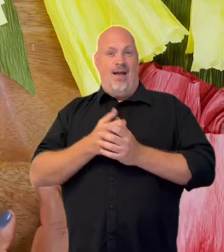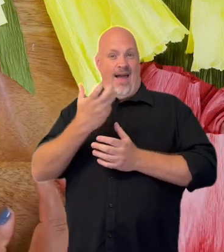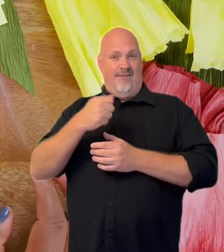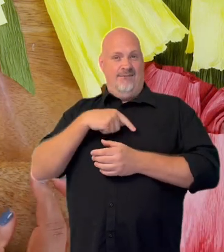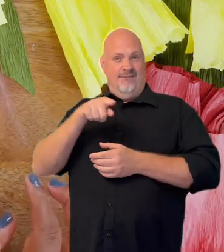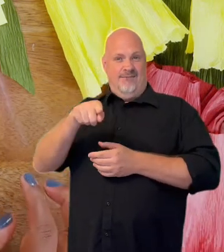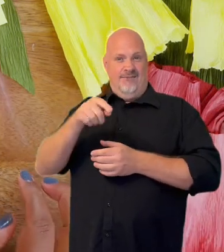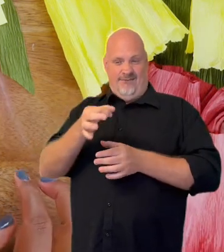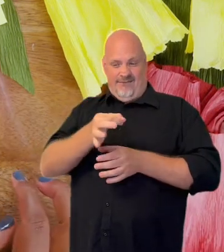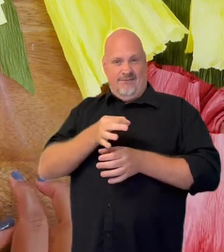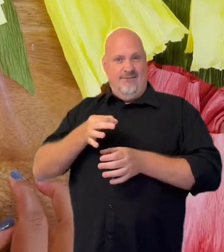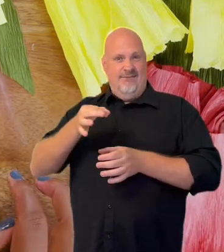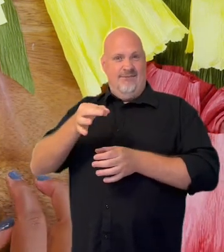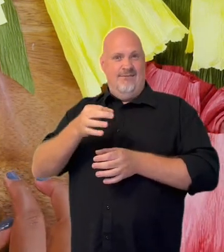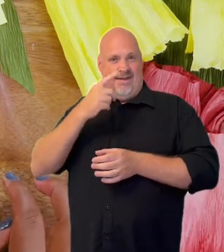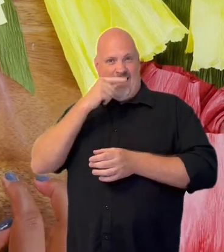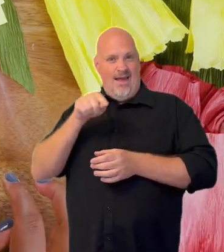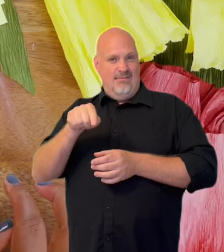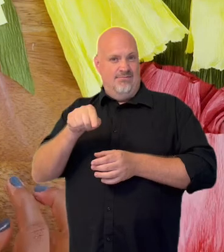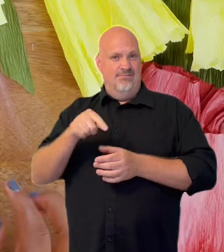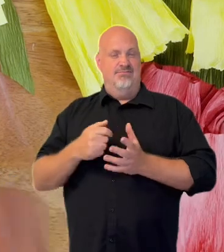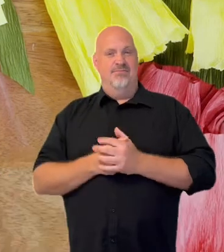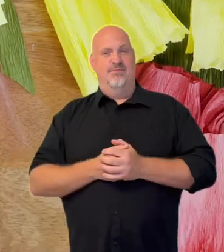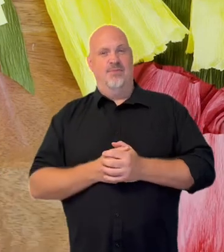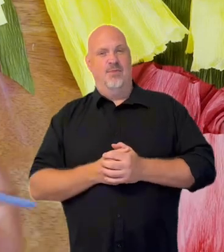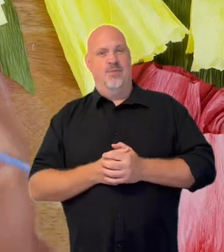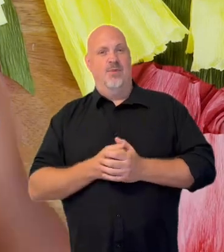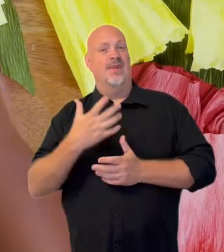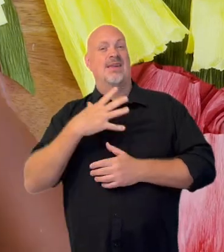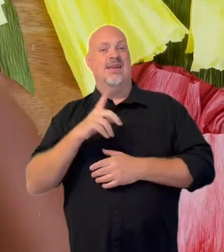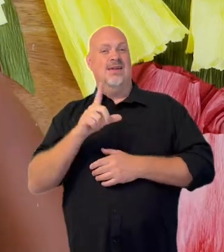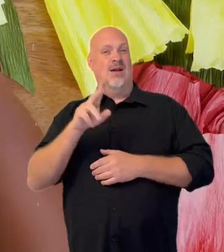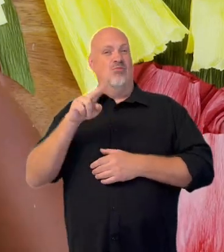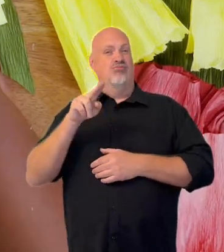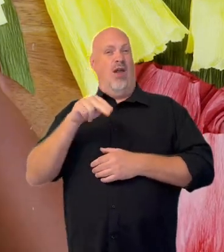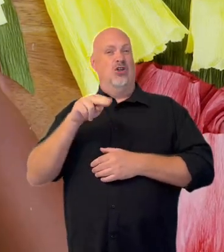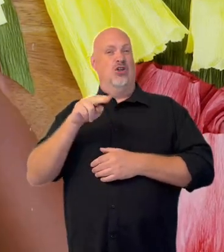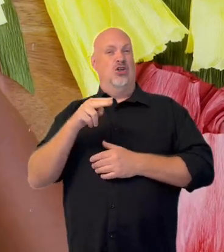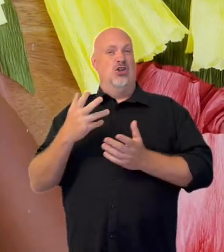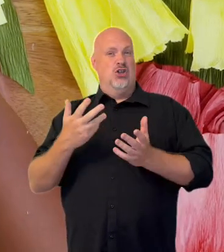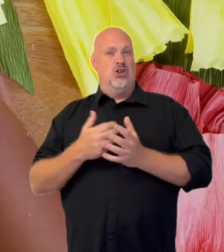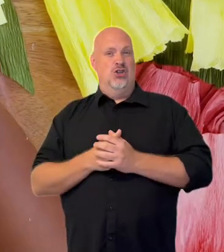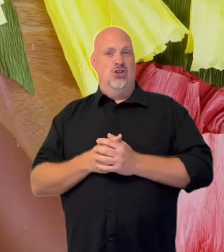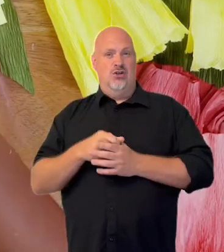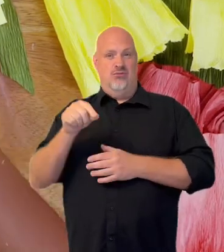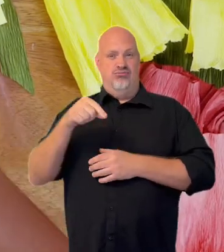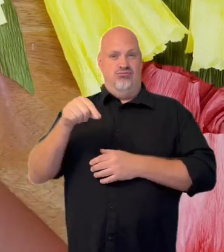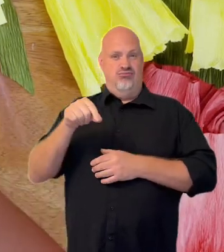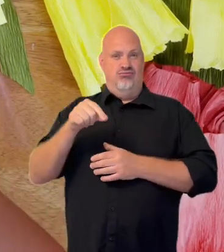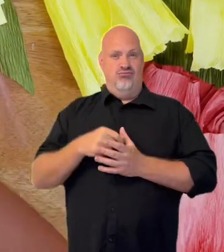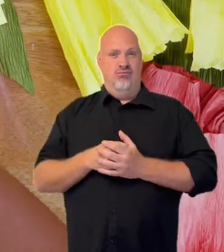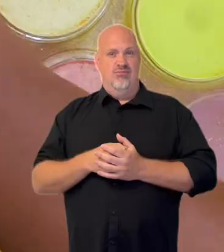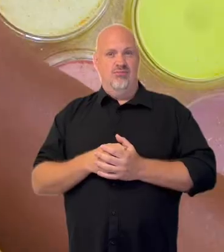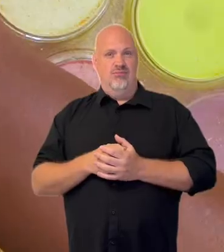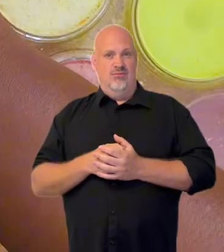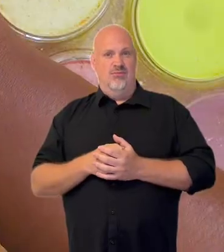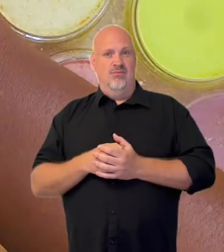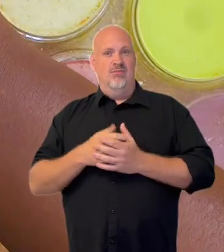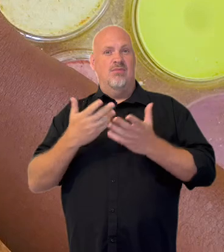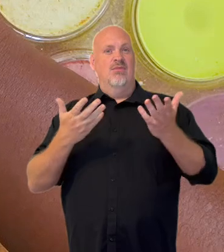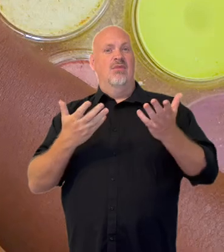and they just brush nicely right on to the material. And you can use